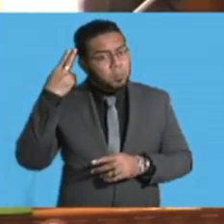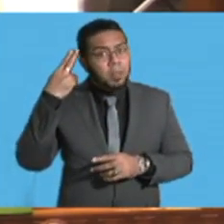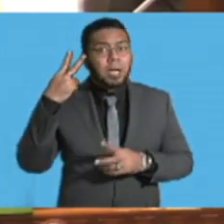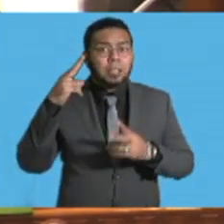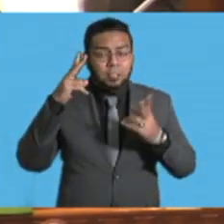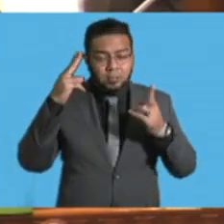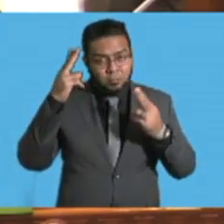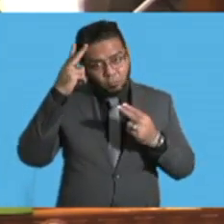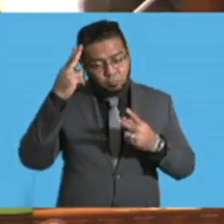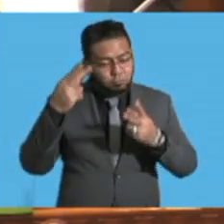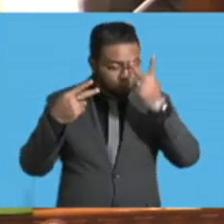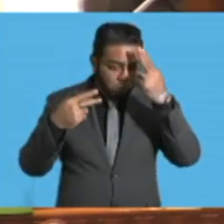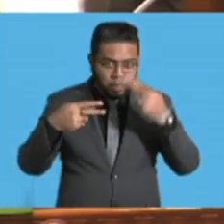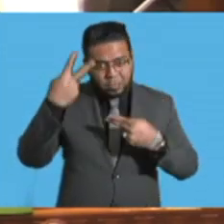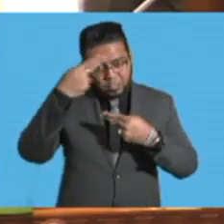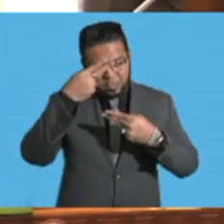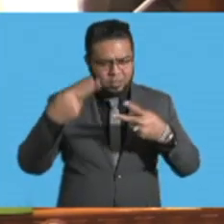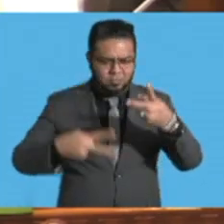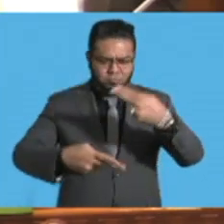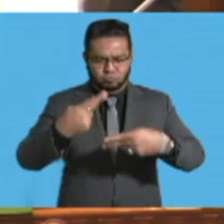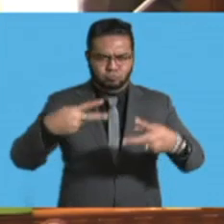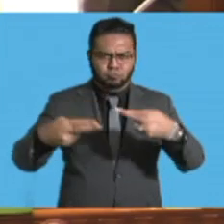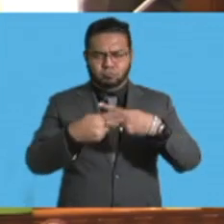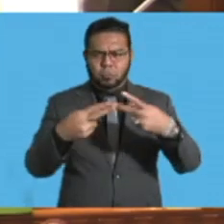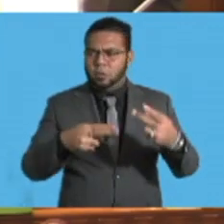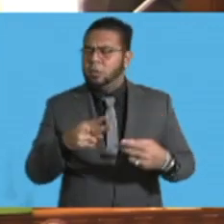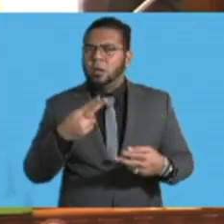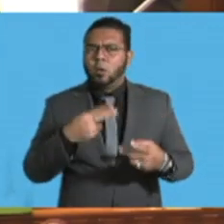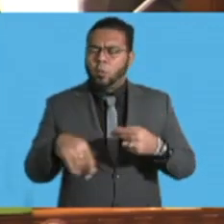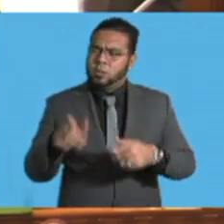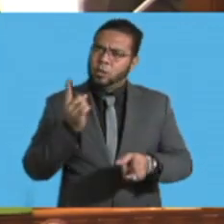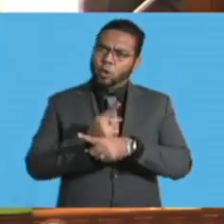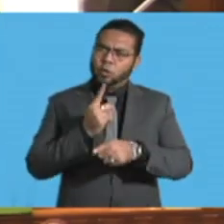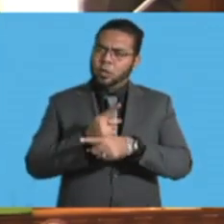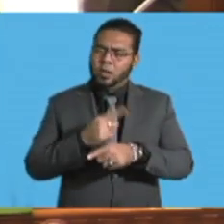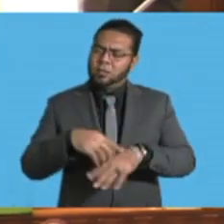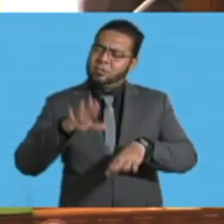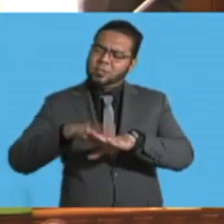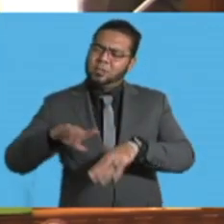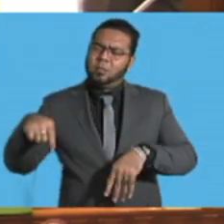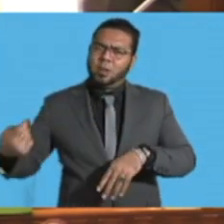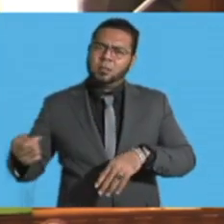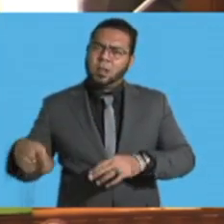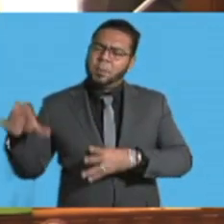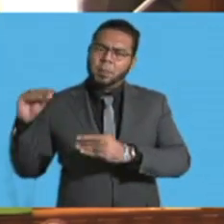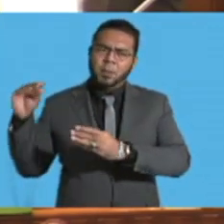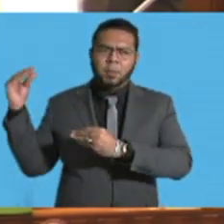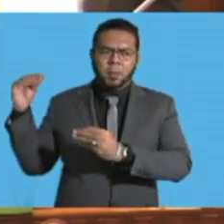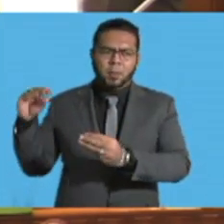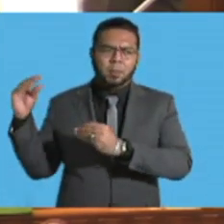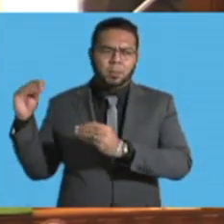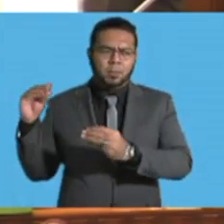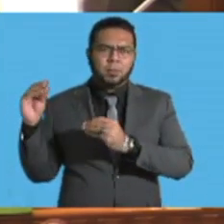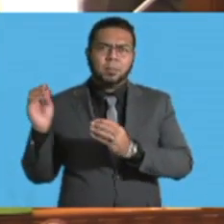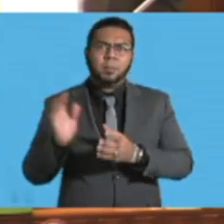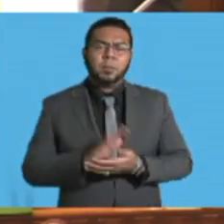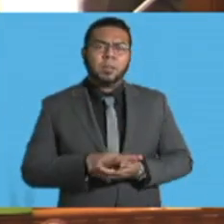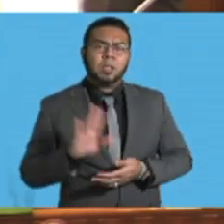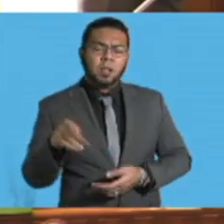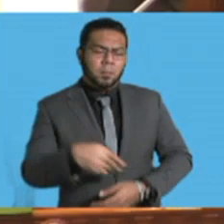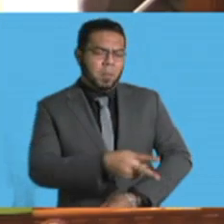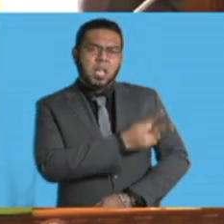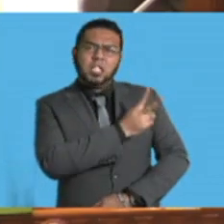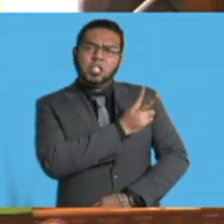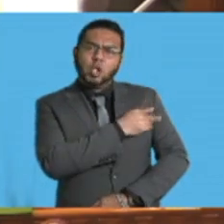person sitting next to me was having a haircut and conversing with the barber. To my understanding, his profession was that of a